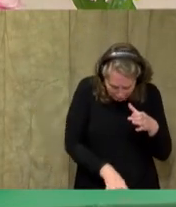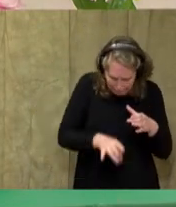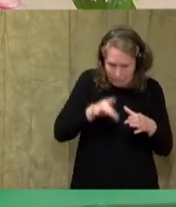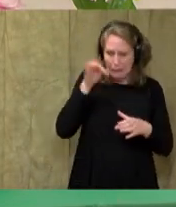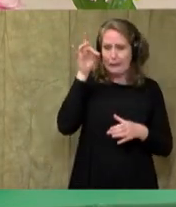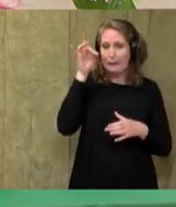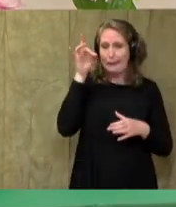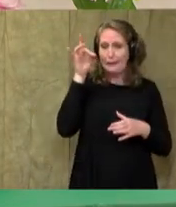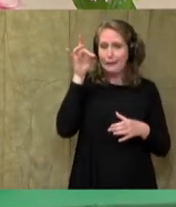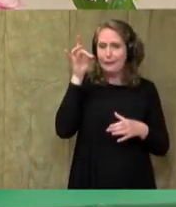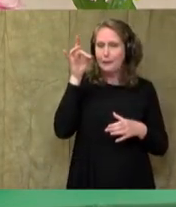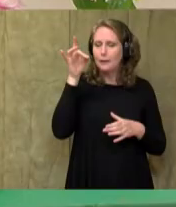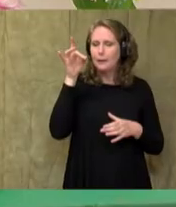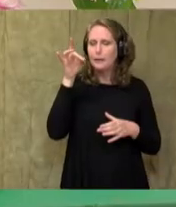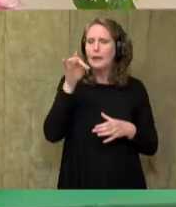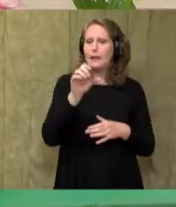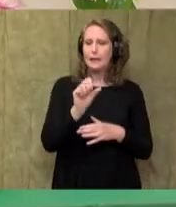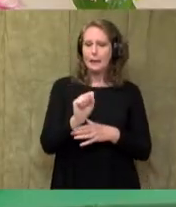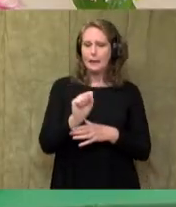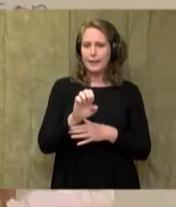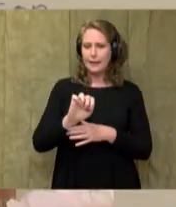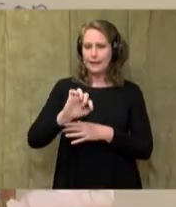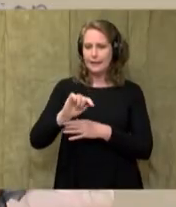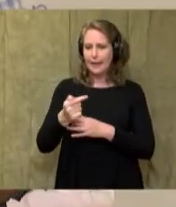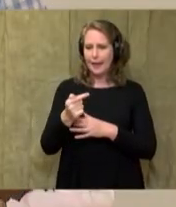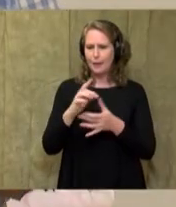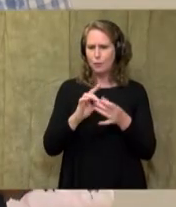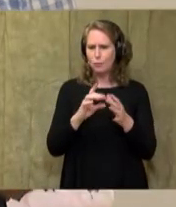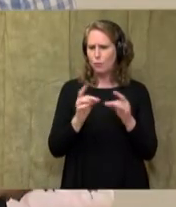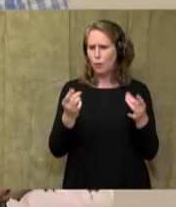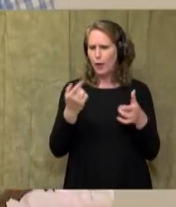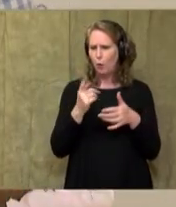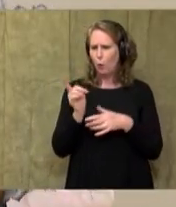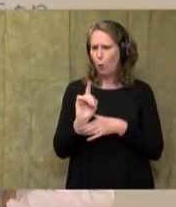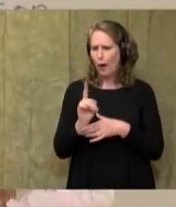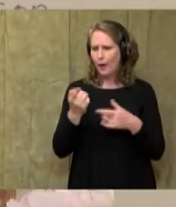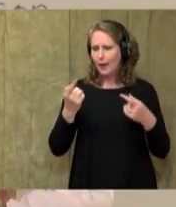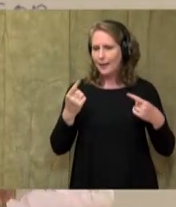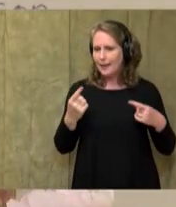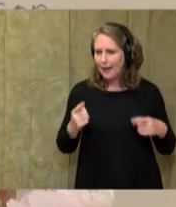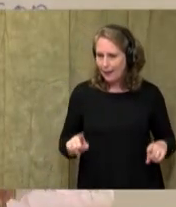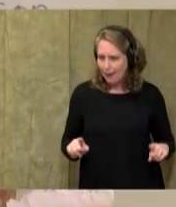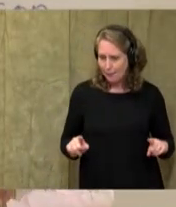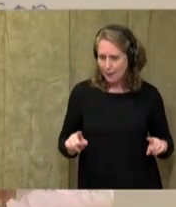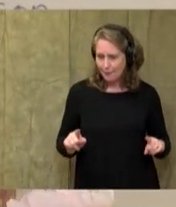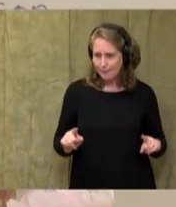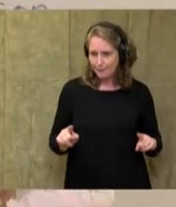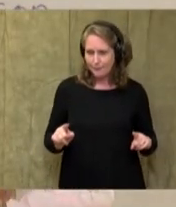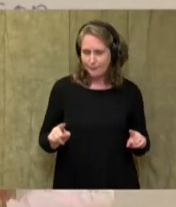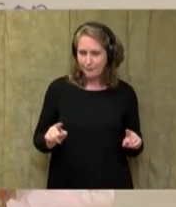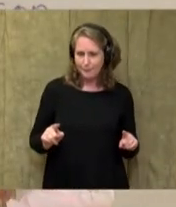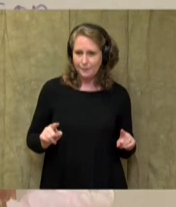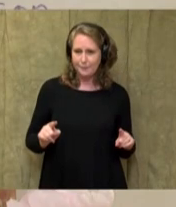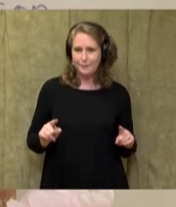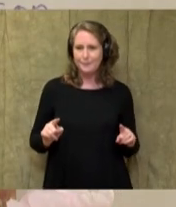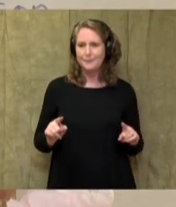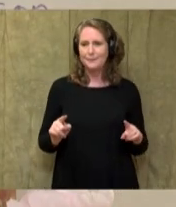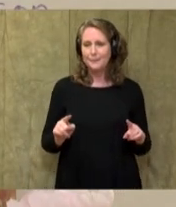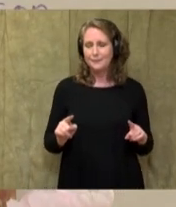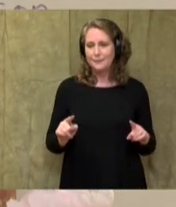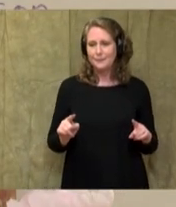the soil. So what was the setting of our story? Meaning, where did the story take place?